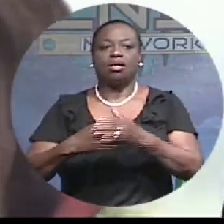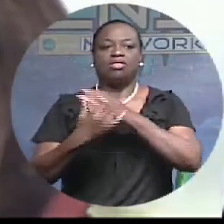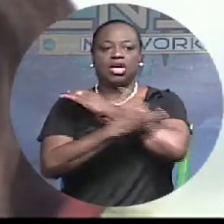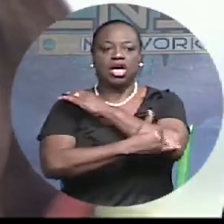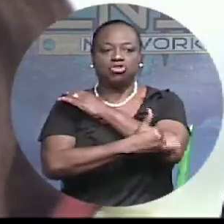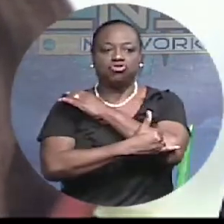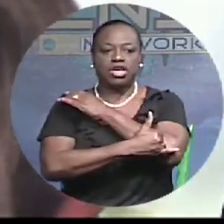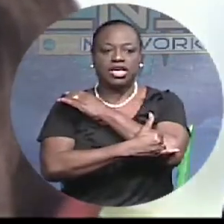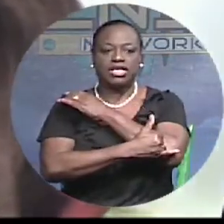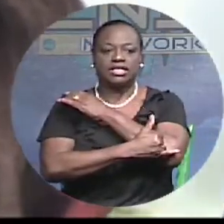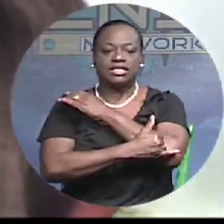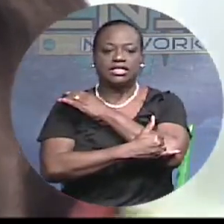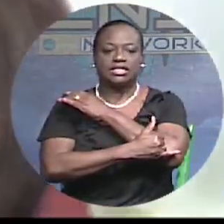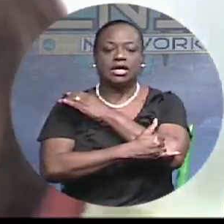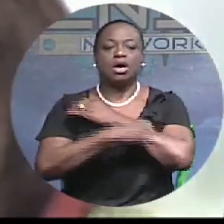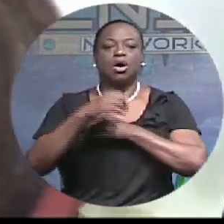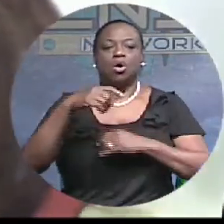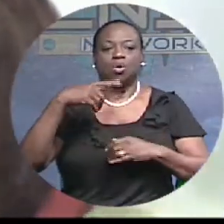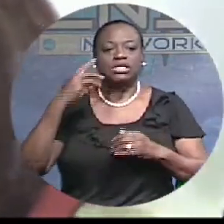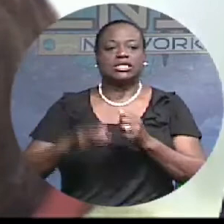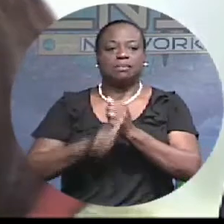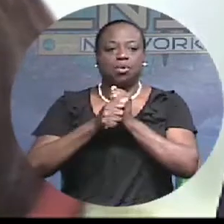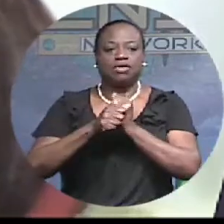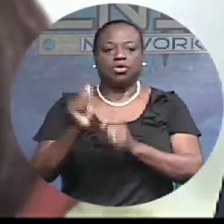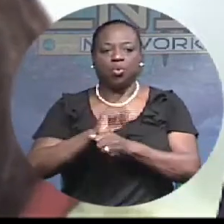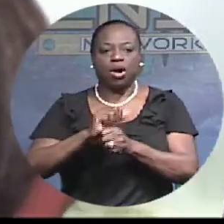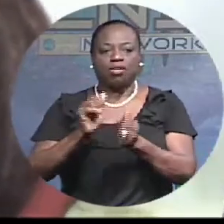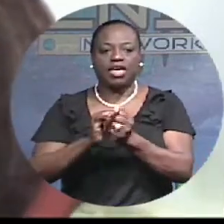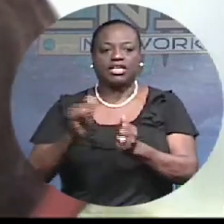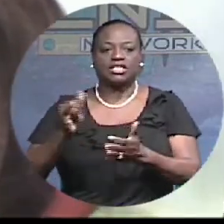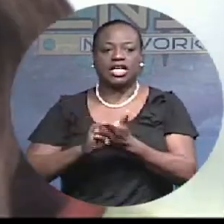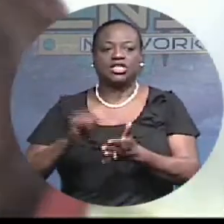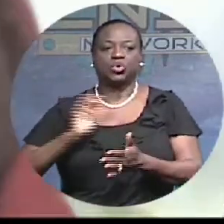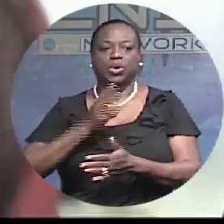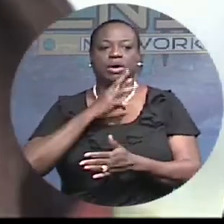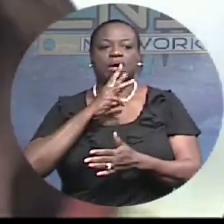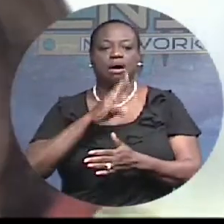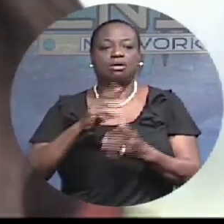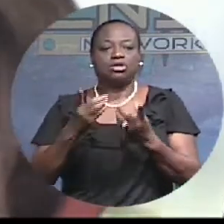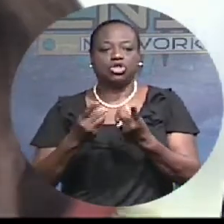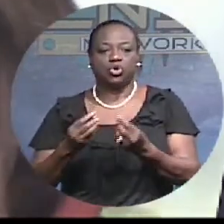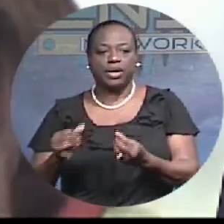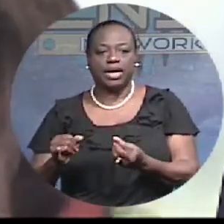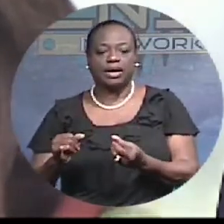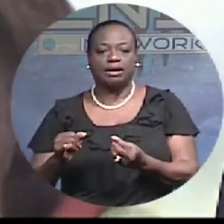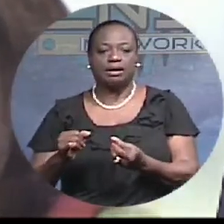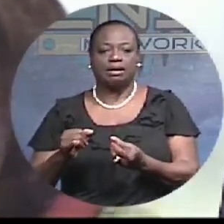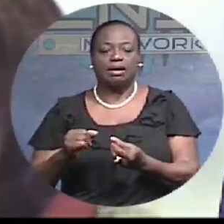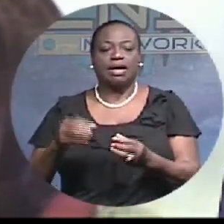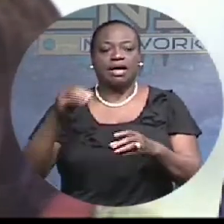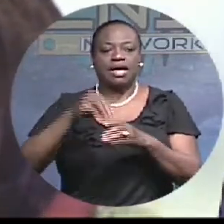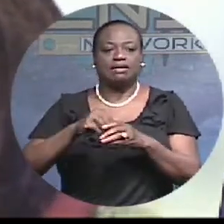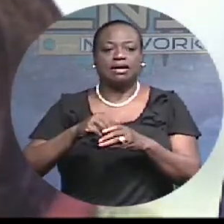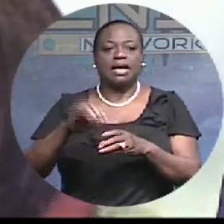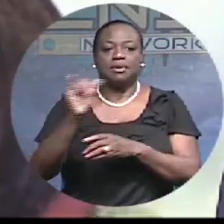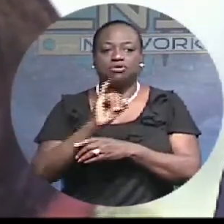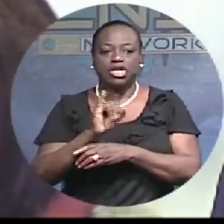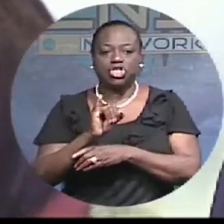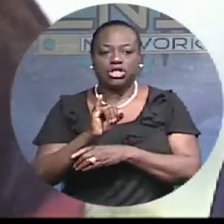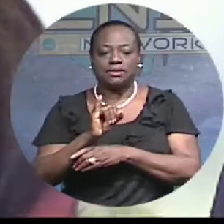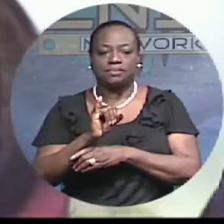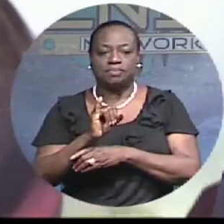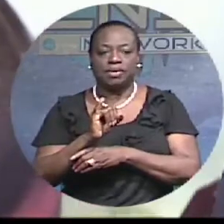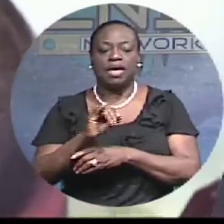efforts toward the work we've done with this issue of immigration, which is quite vexing. I've always said that